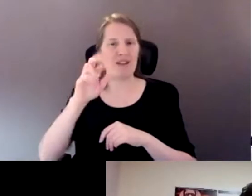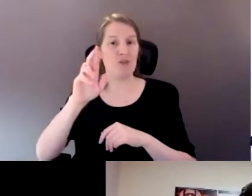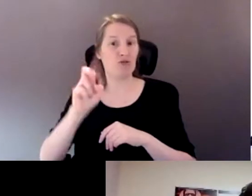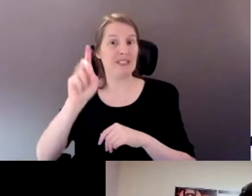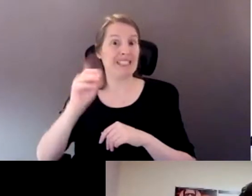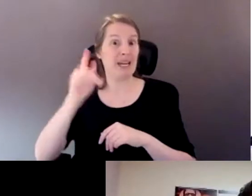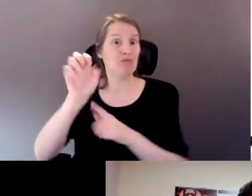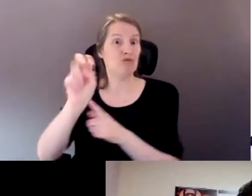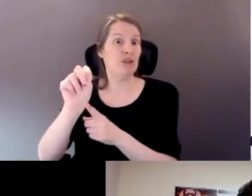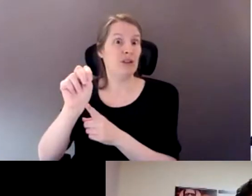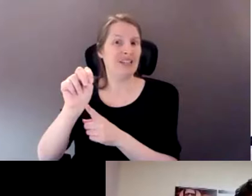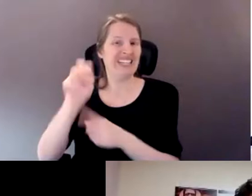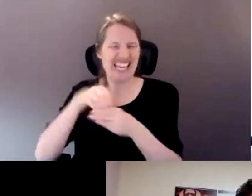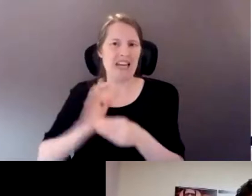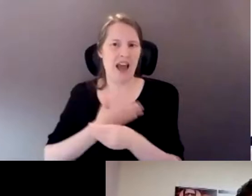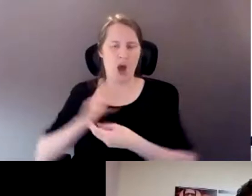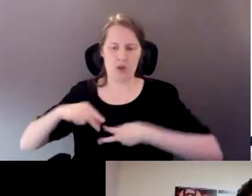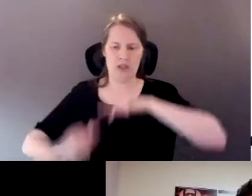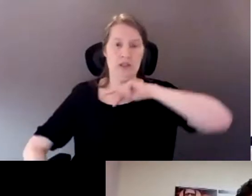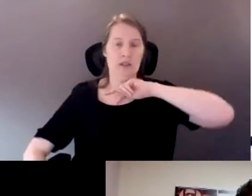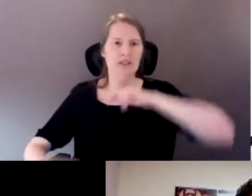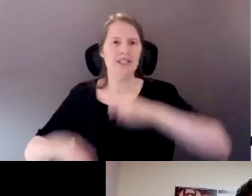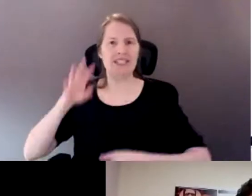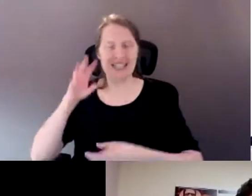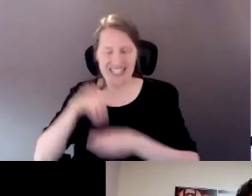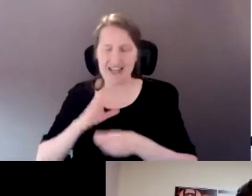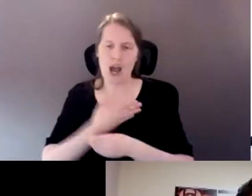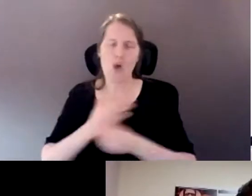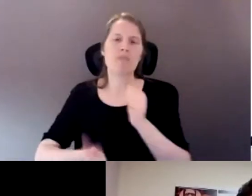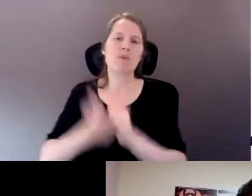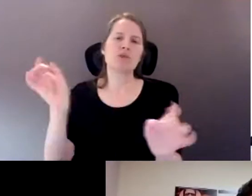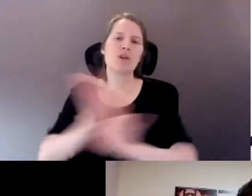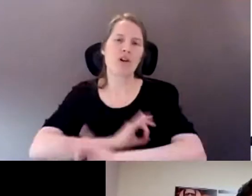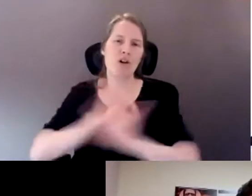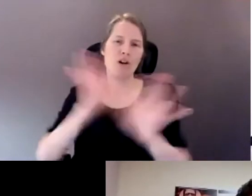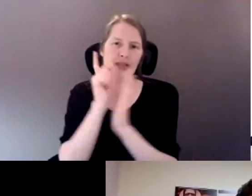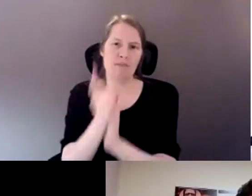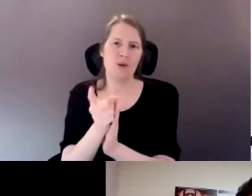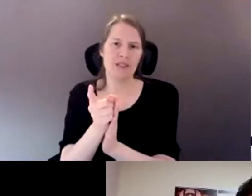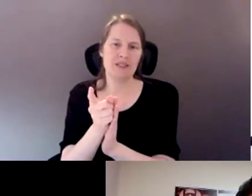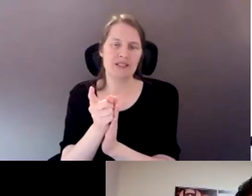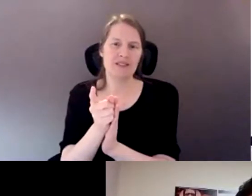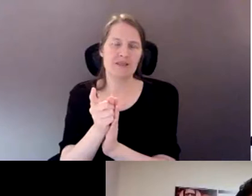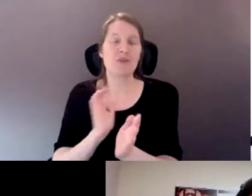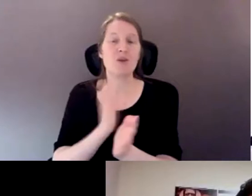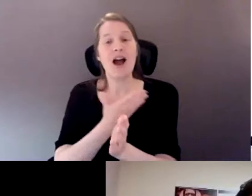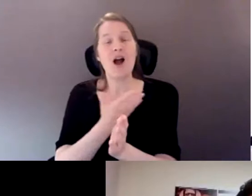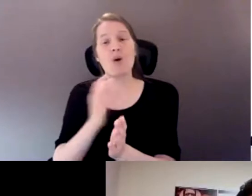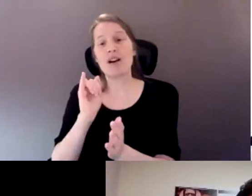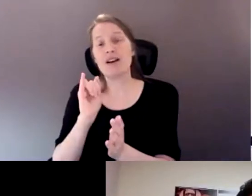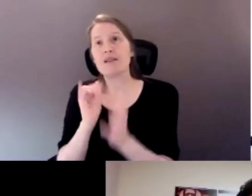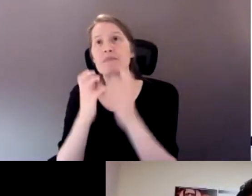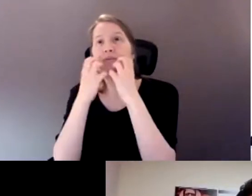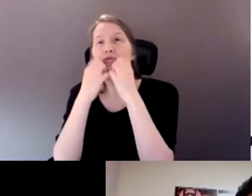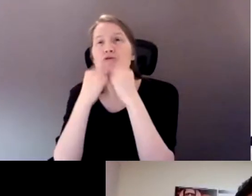written into our most horrific moments. And that's why I keep on saying that our ideals, our most